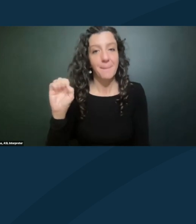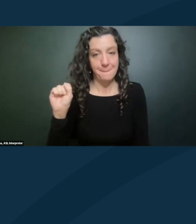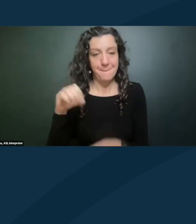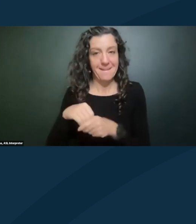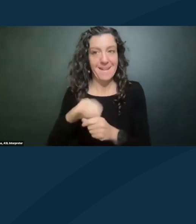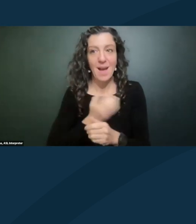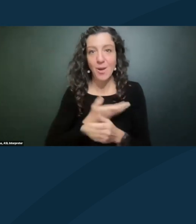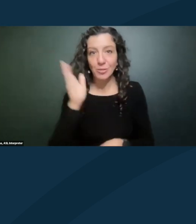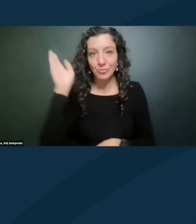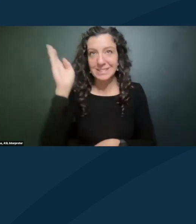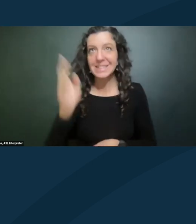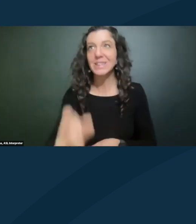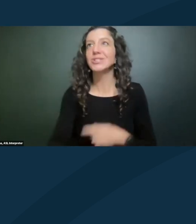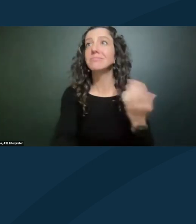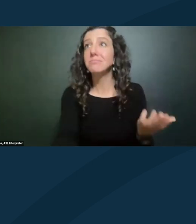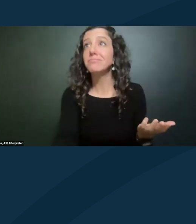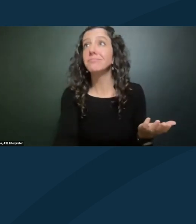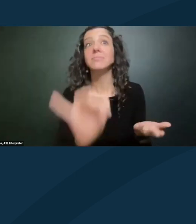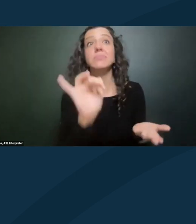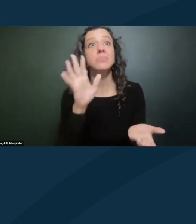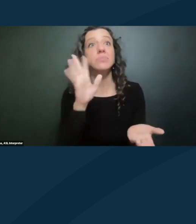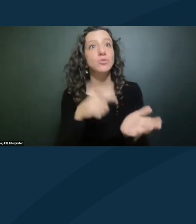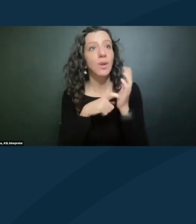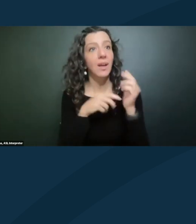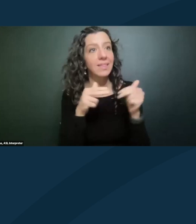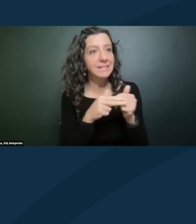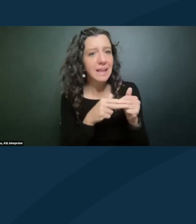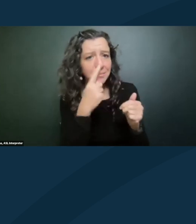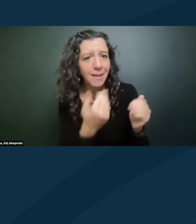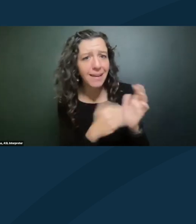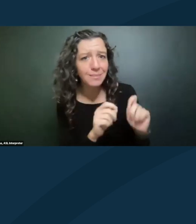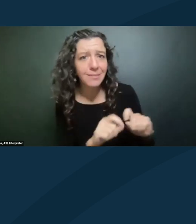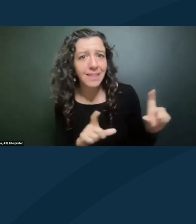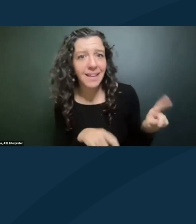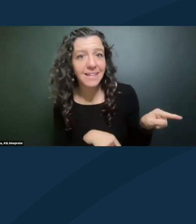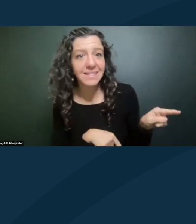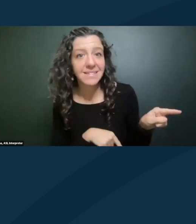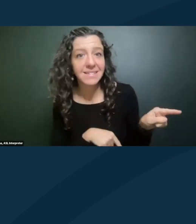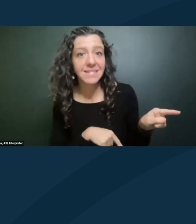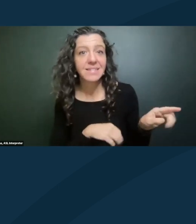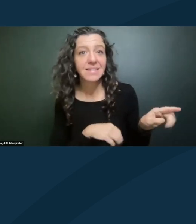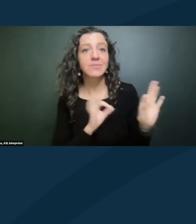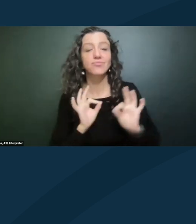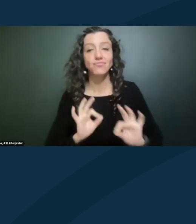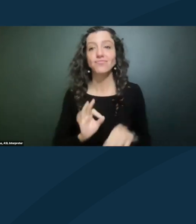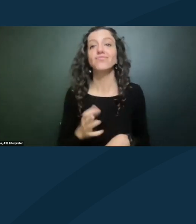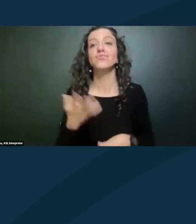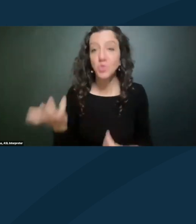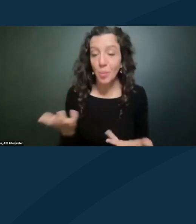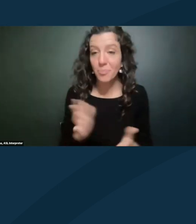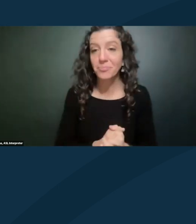presentation, which will require the slides to come back up. We have been